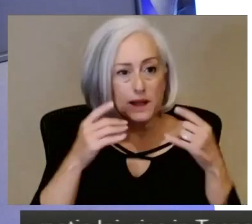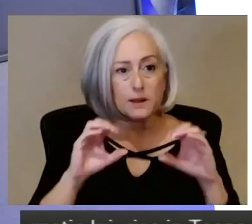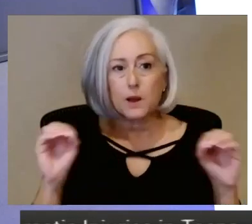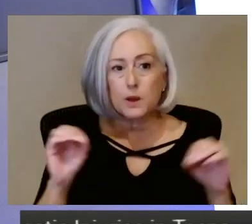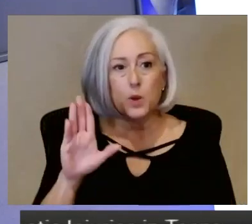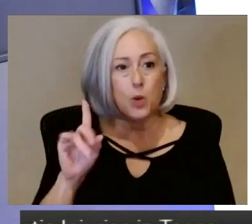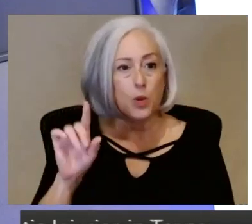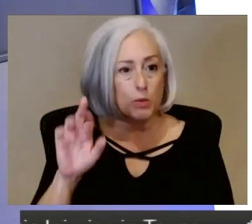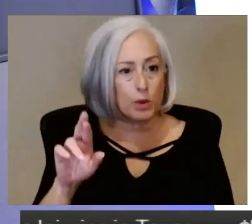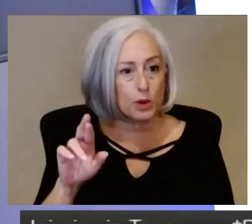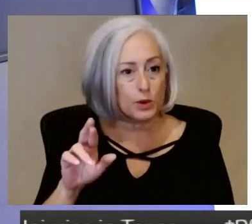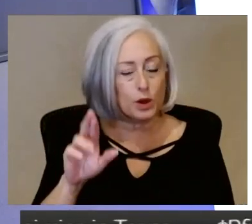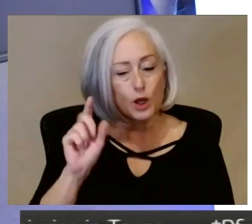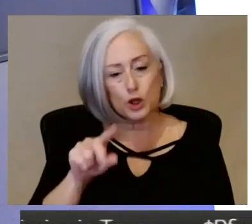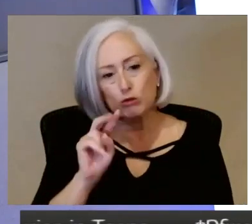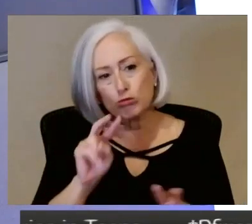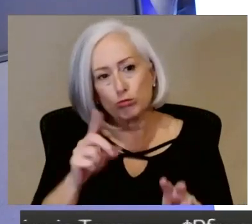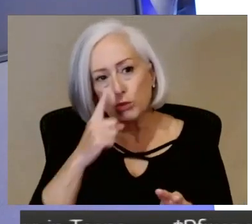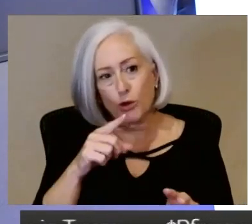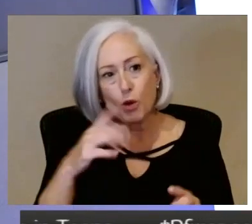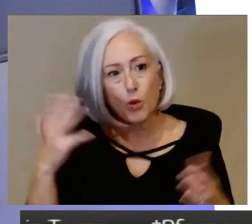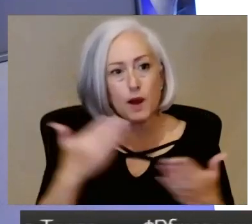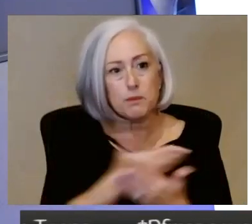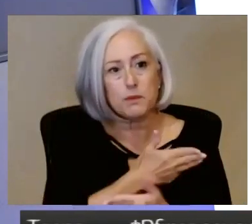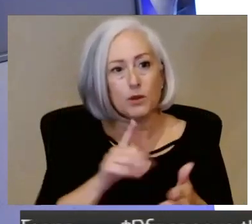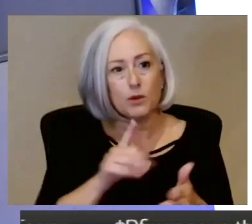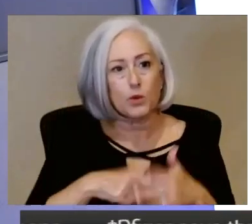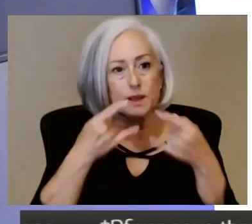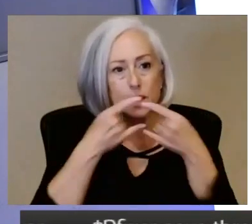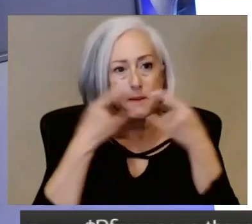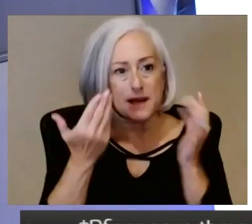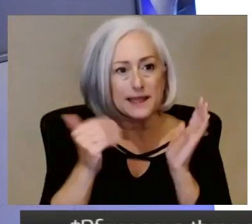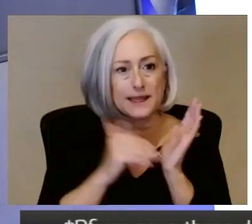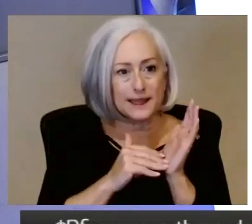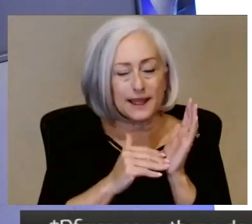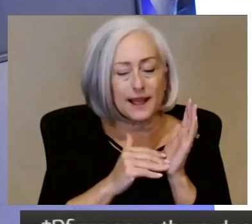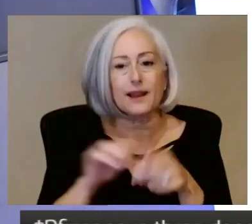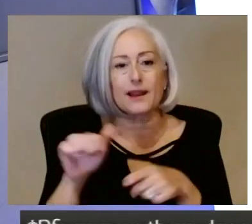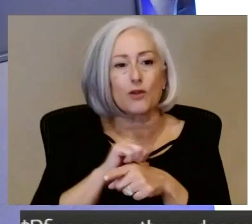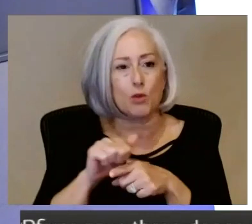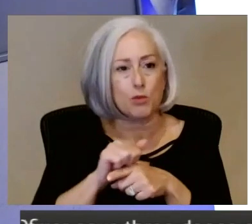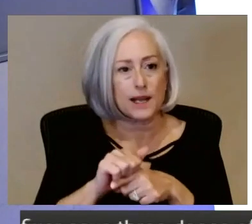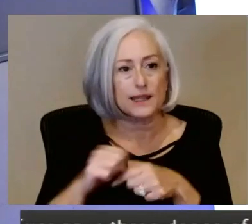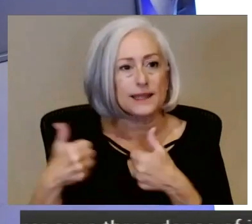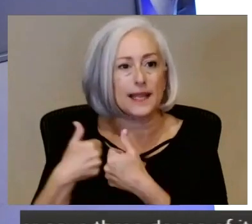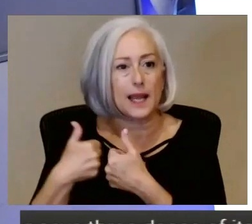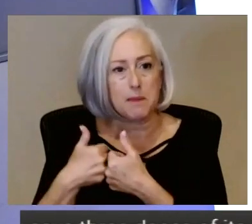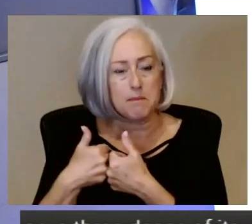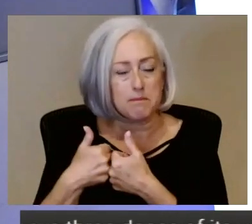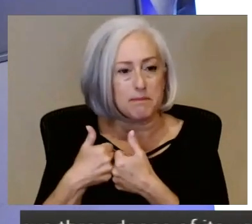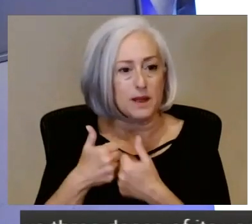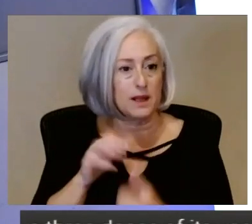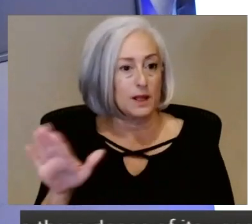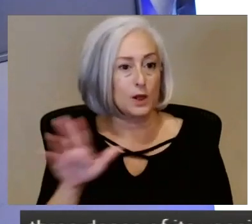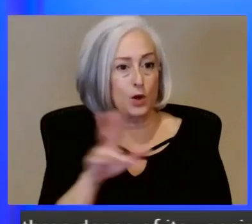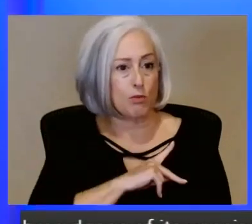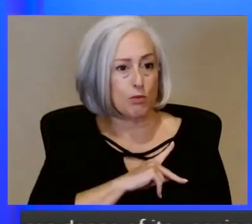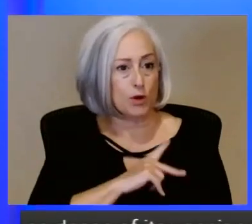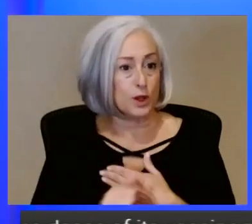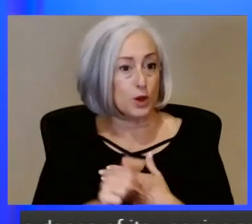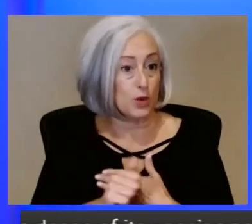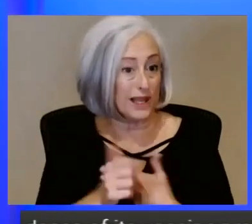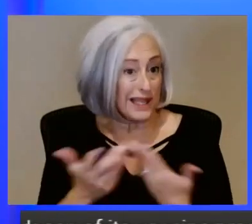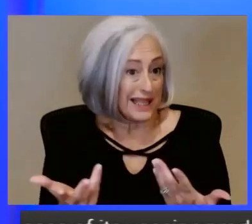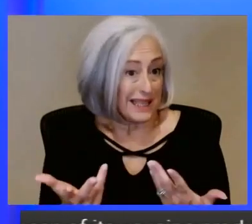we be looking for before we start masking again and practicing games? Is that just your own personal risk again? Yeah, it is. I think you